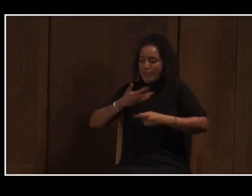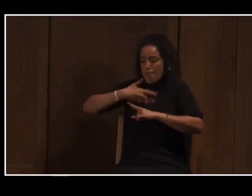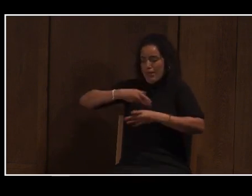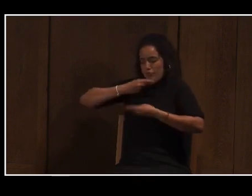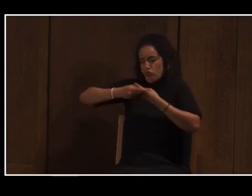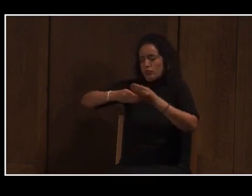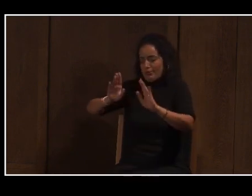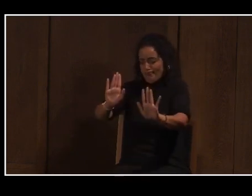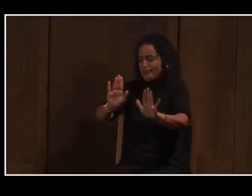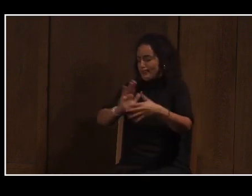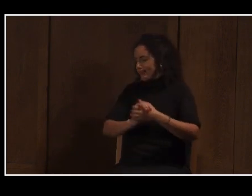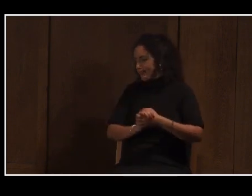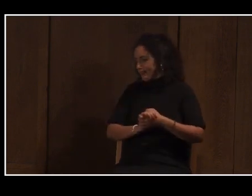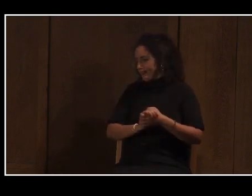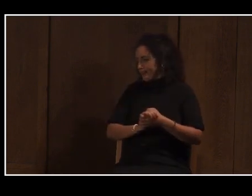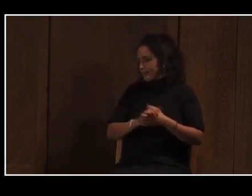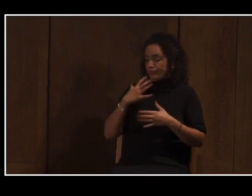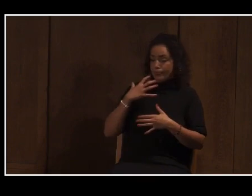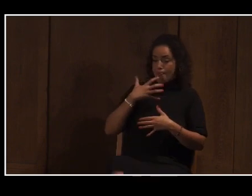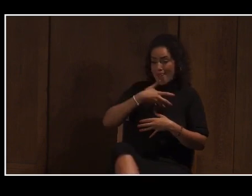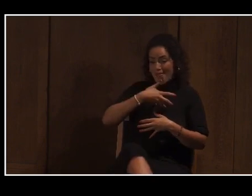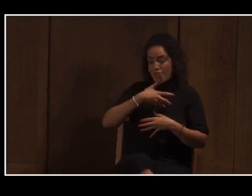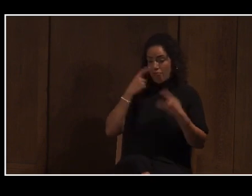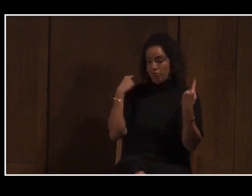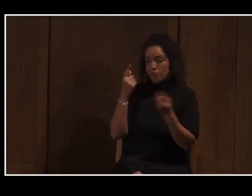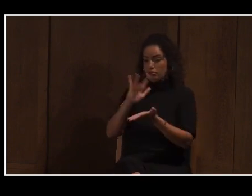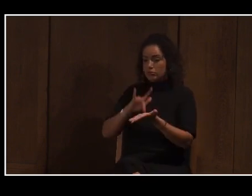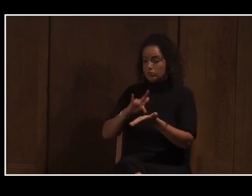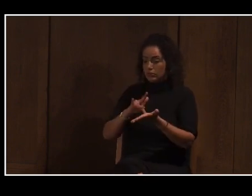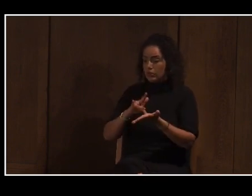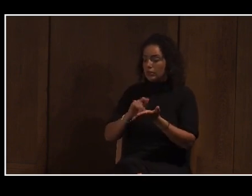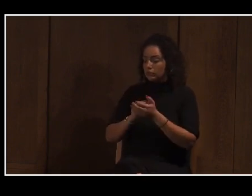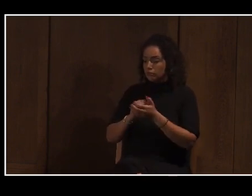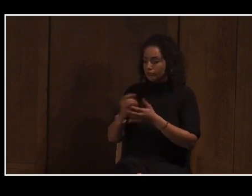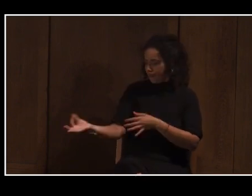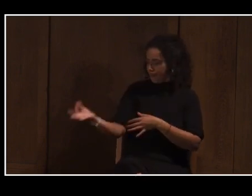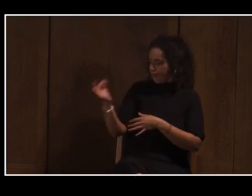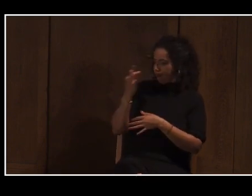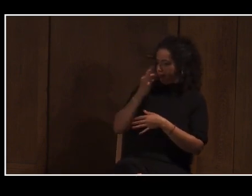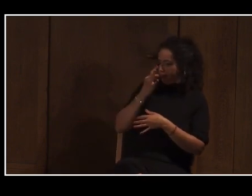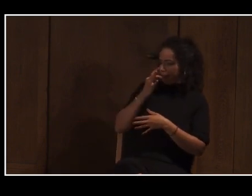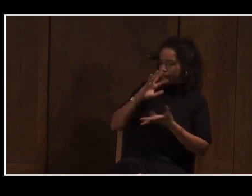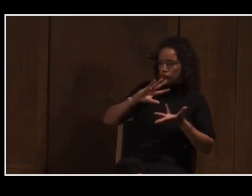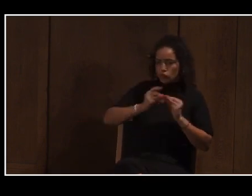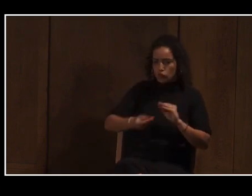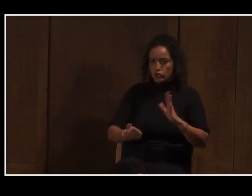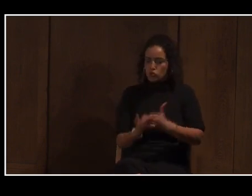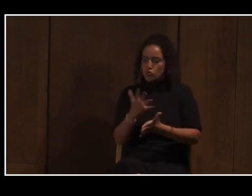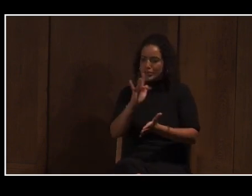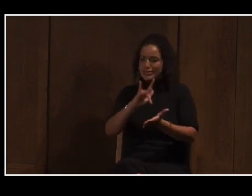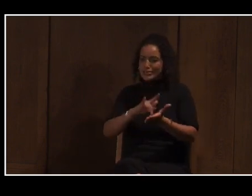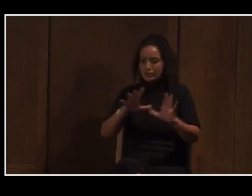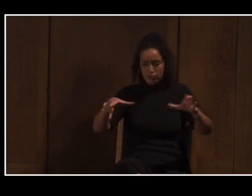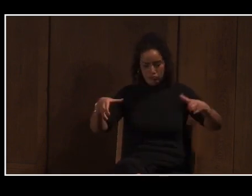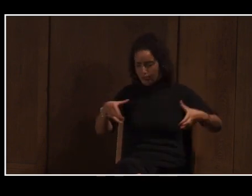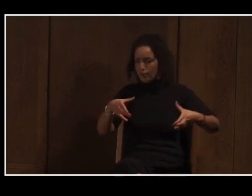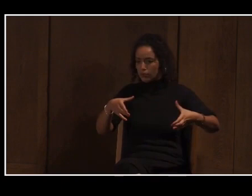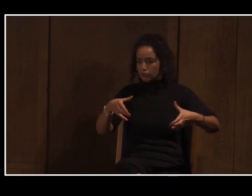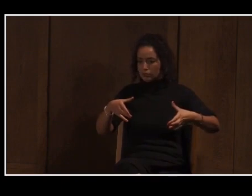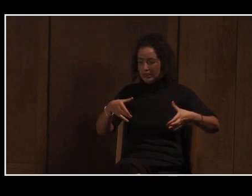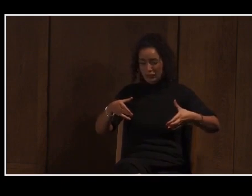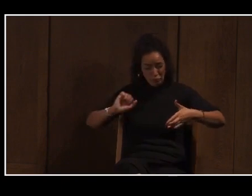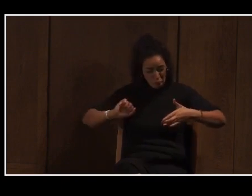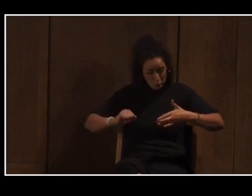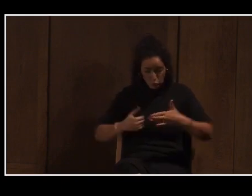mentioned, the mayor of Mexico City offered that I could invent a city department from scratch. And the invitation